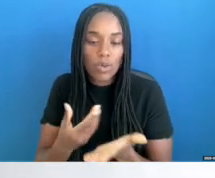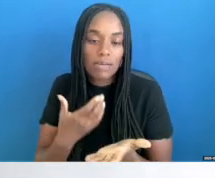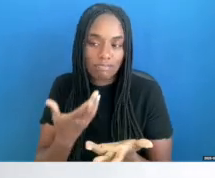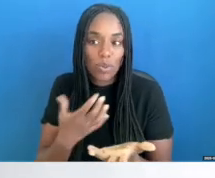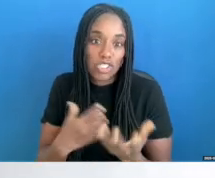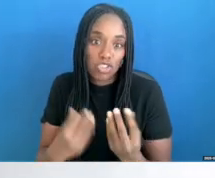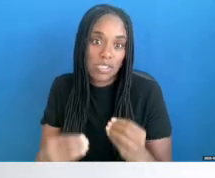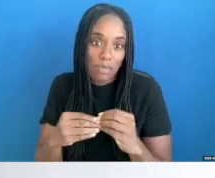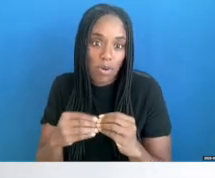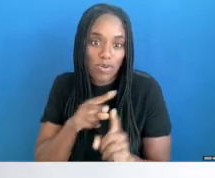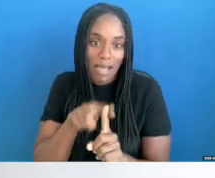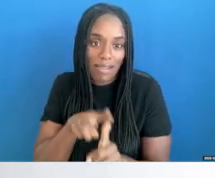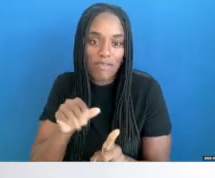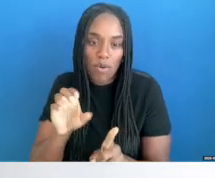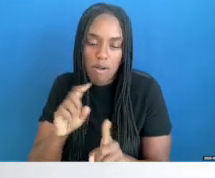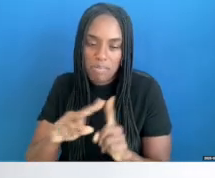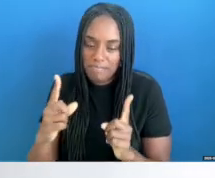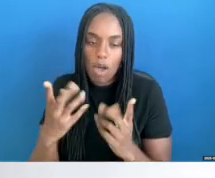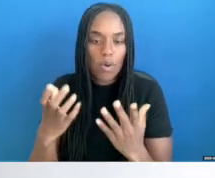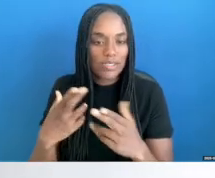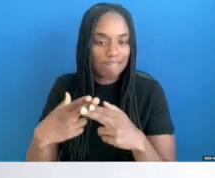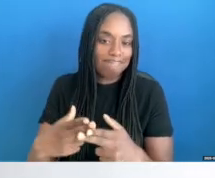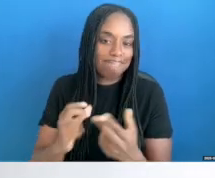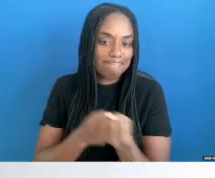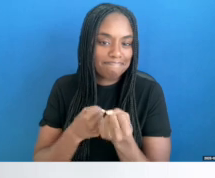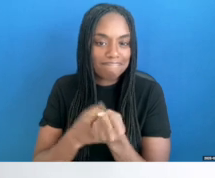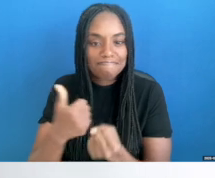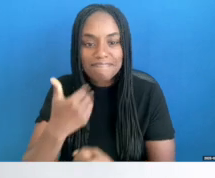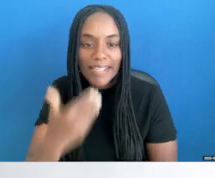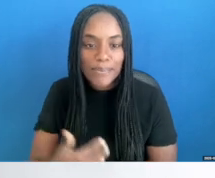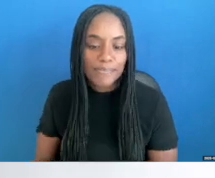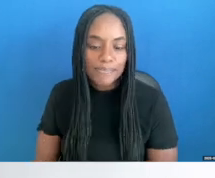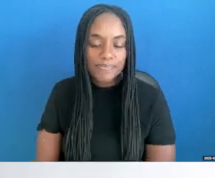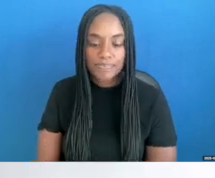wanted to, mention our support for that. Thank you.